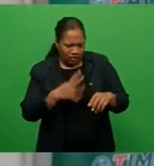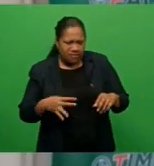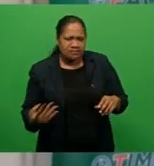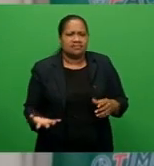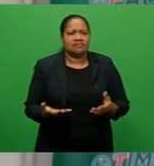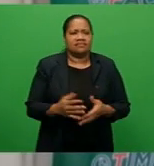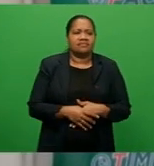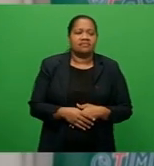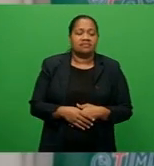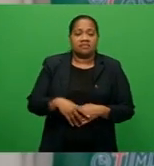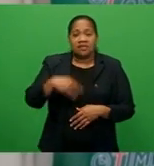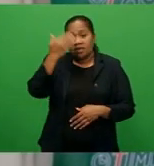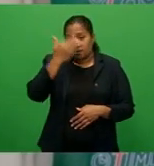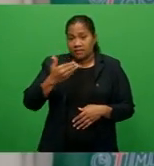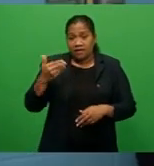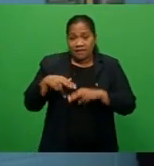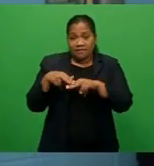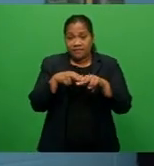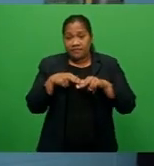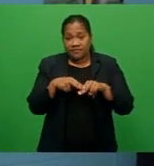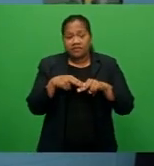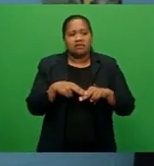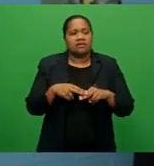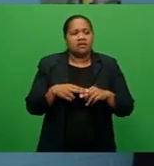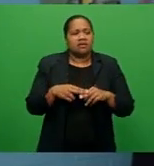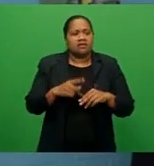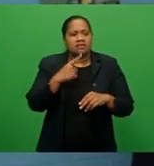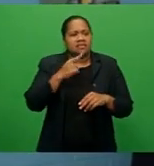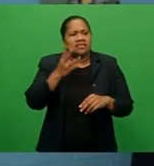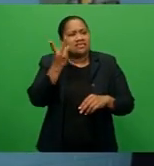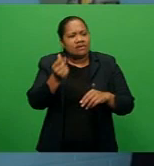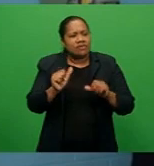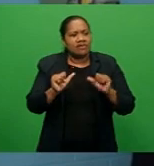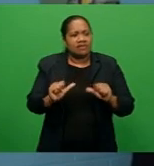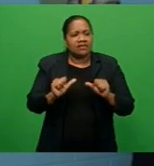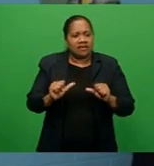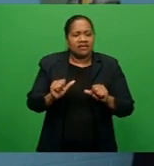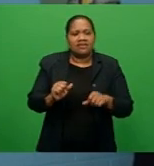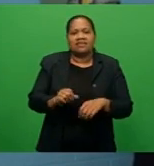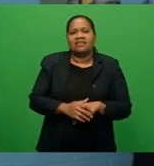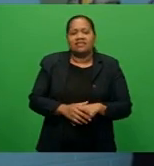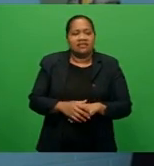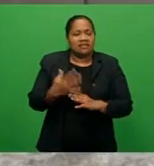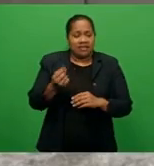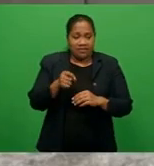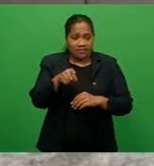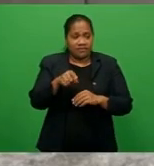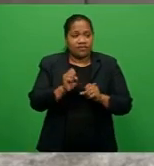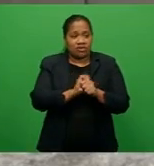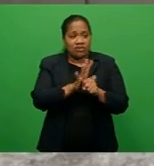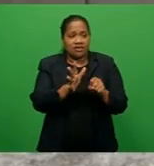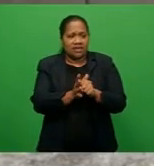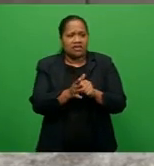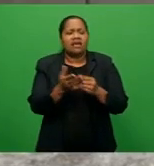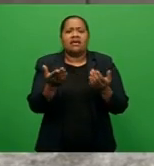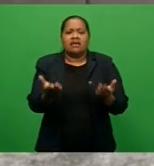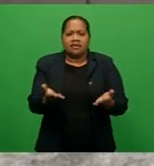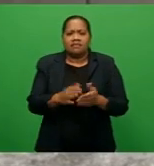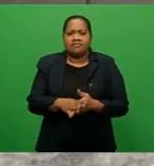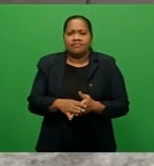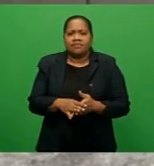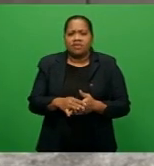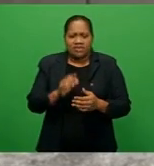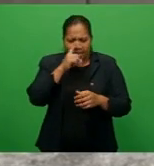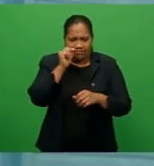Counter Stroke Fiji trustee says some of the preventative measures put in place to battle COVID-19 is essential to counter